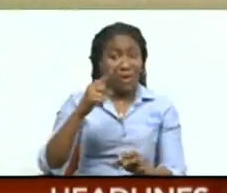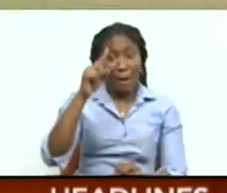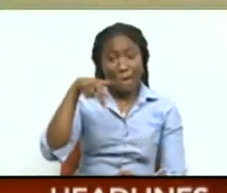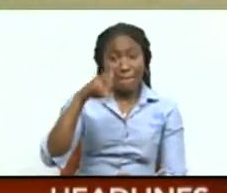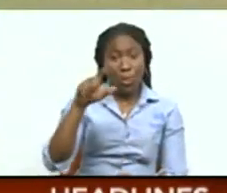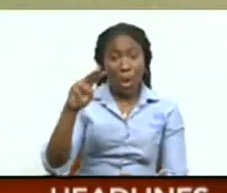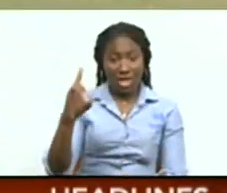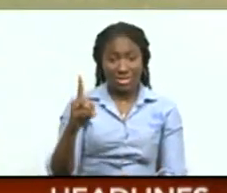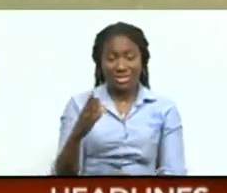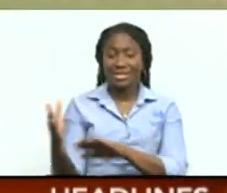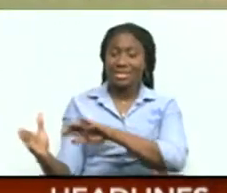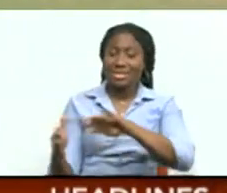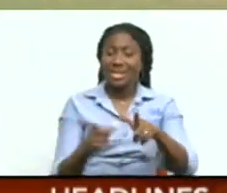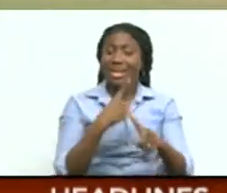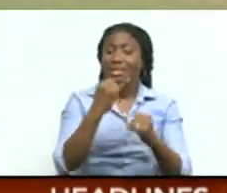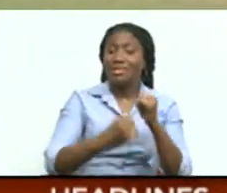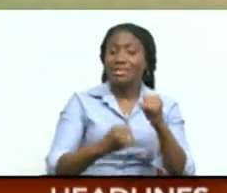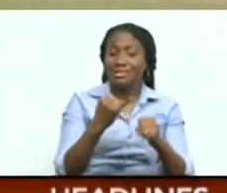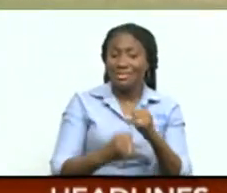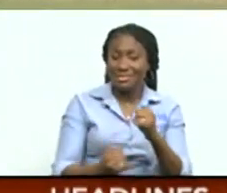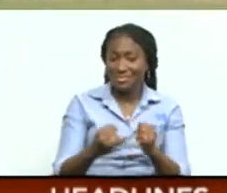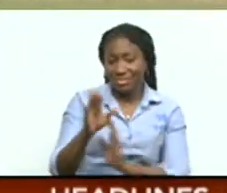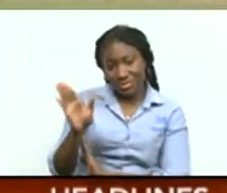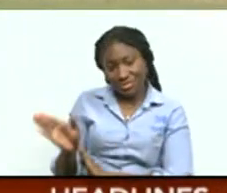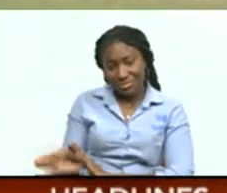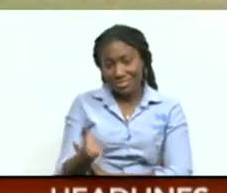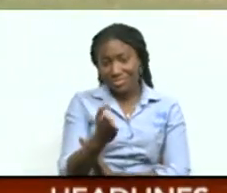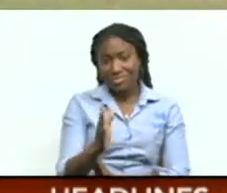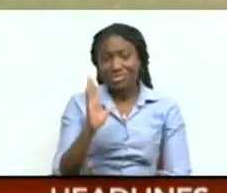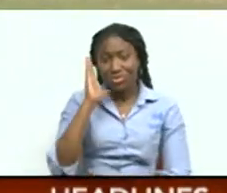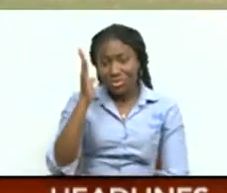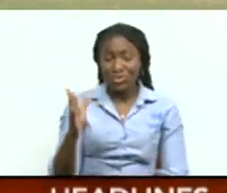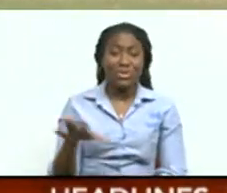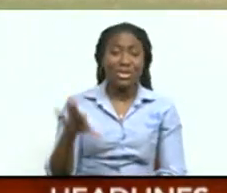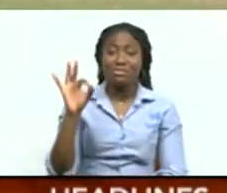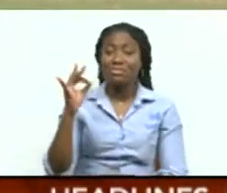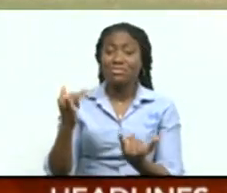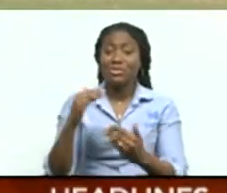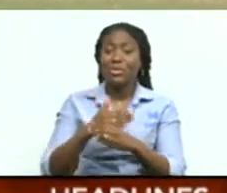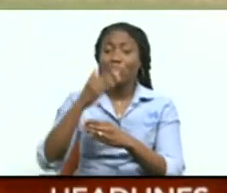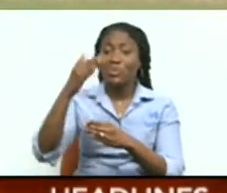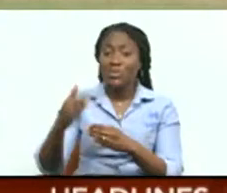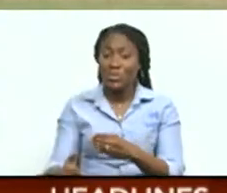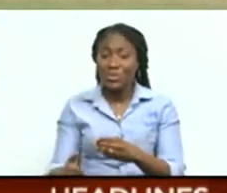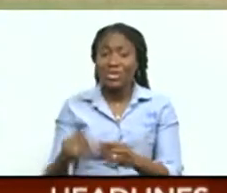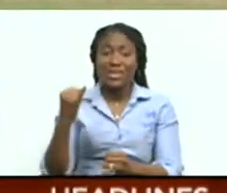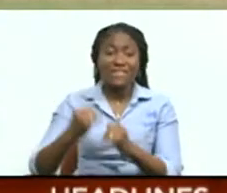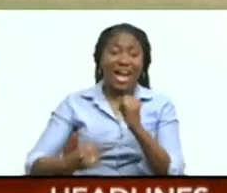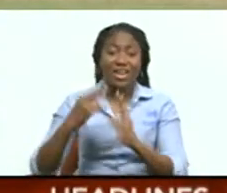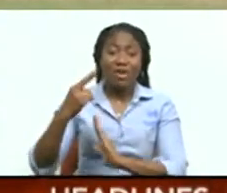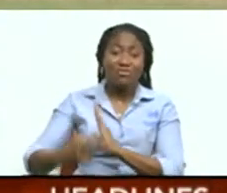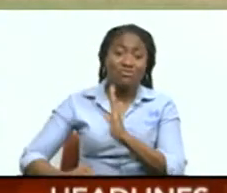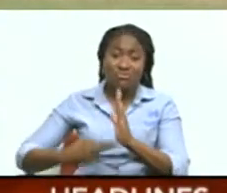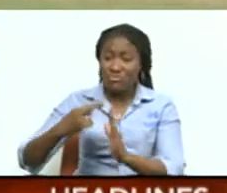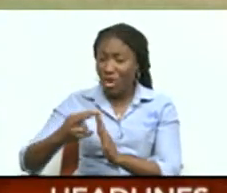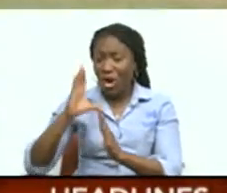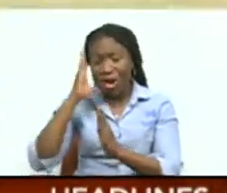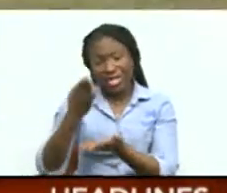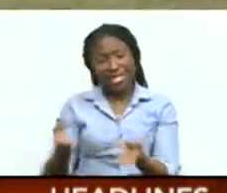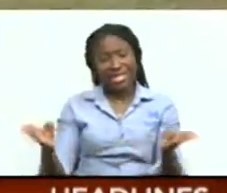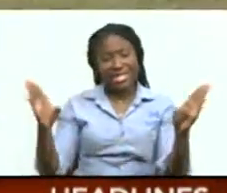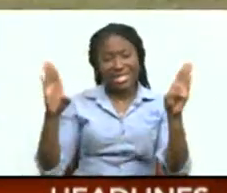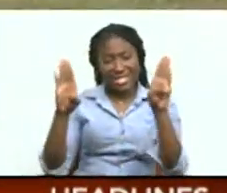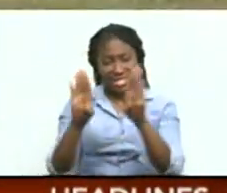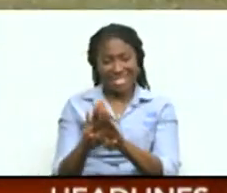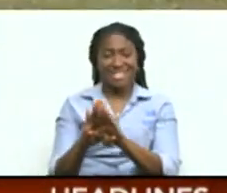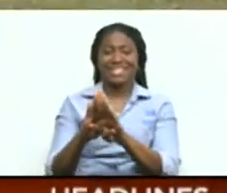last but certainly not least, the TDCB's Premiership Division title will be decided this weekend when the final round comes to an exciting end. Will